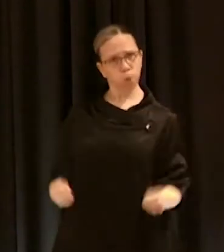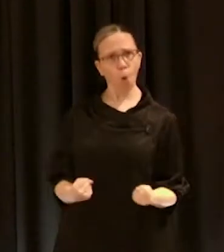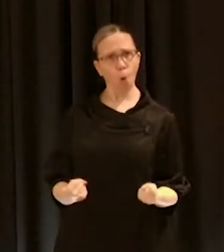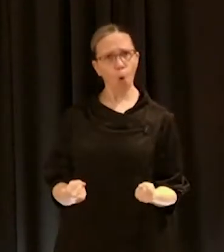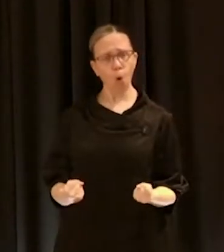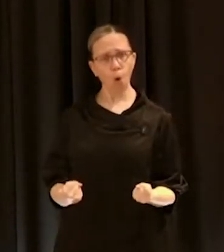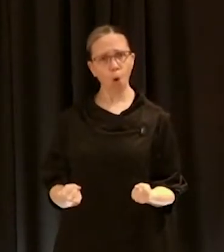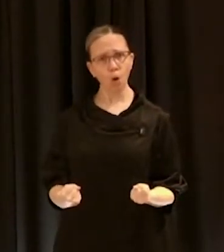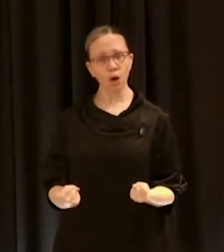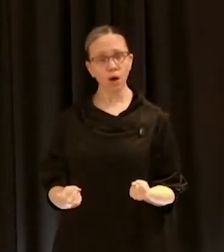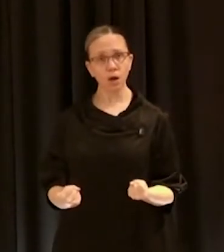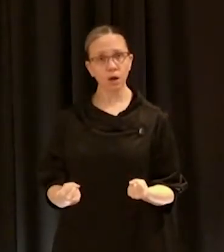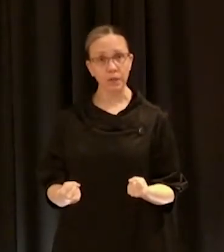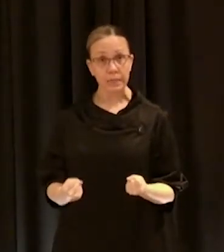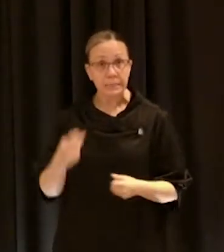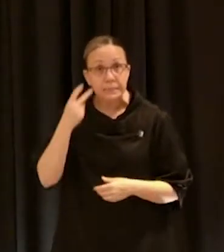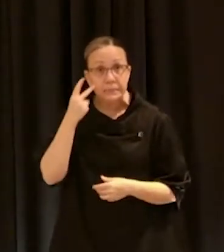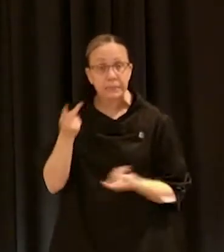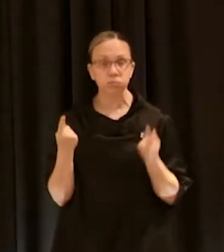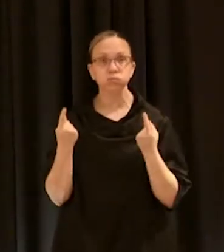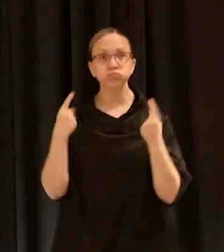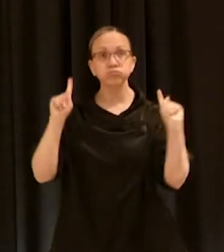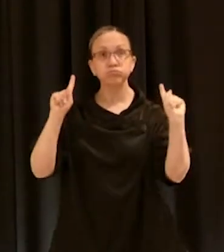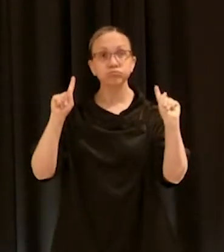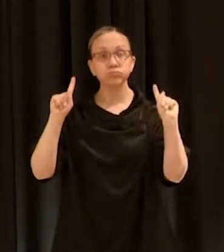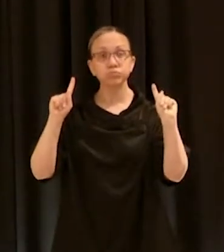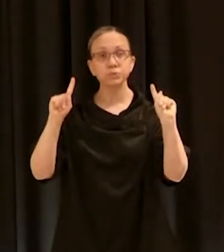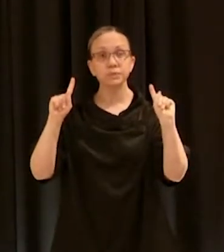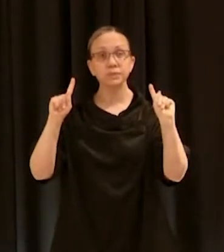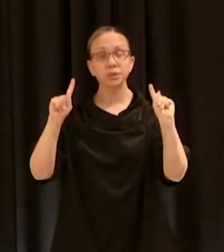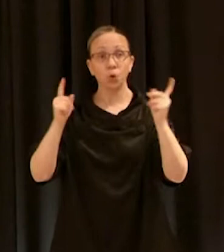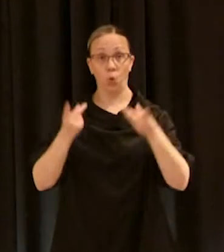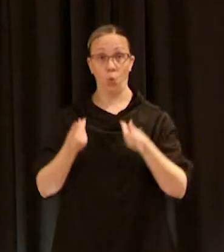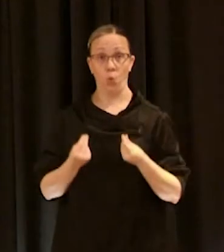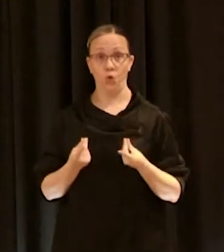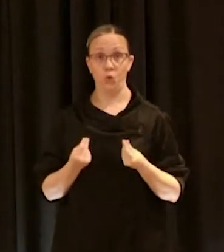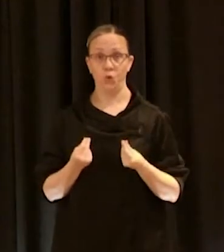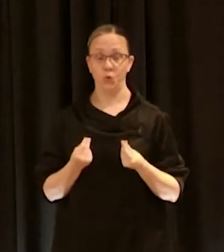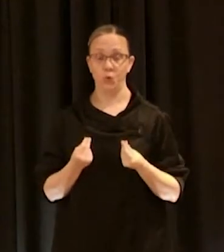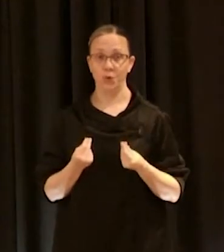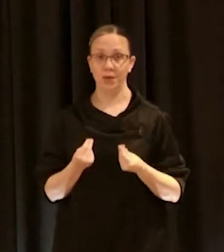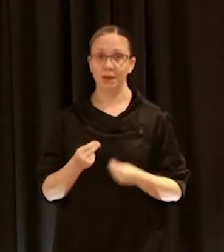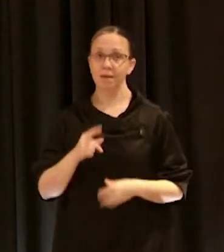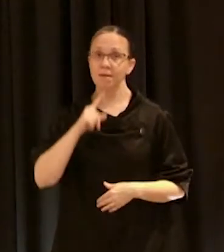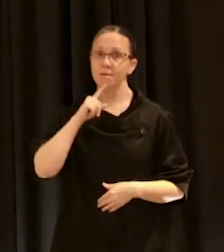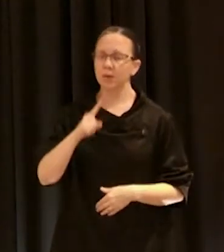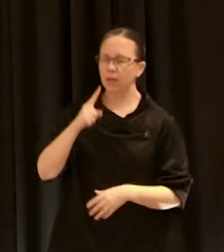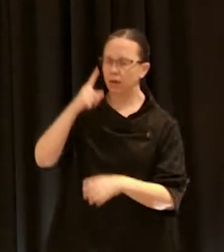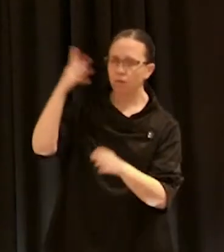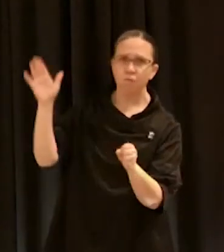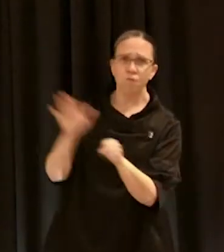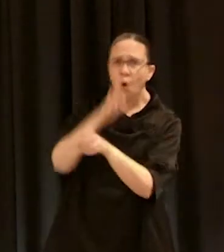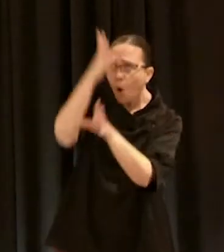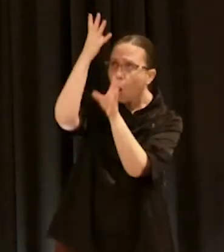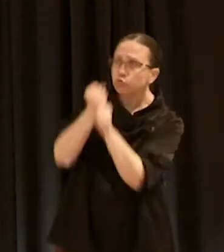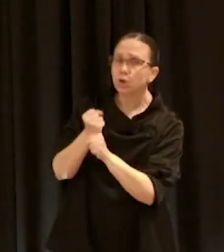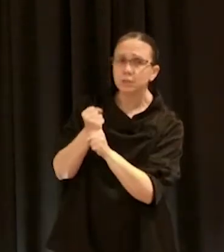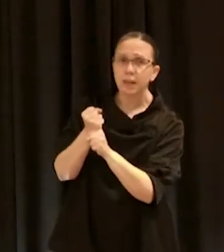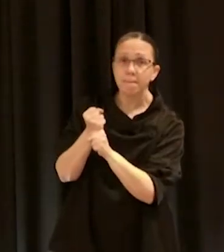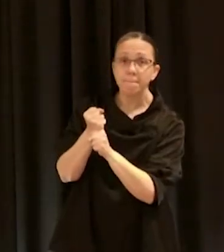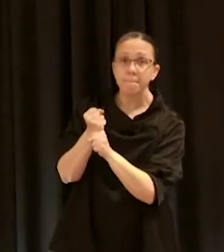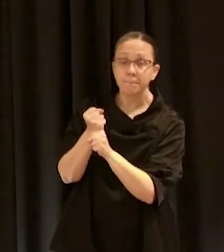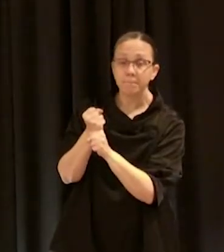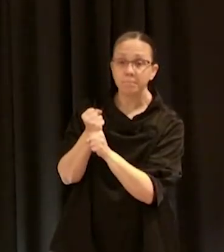bold, that in order to see the fulfillment of that dream, we're going to have to fully trust Him to have